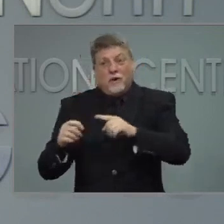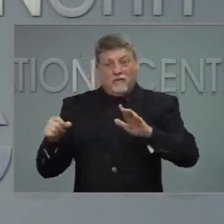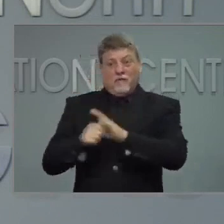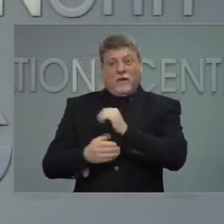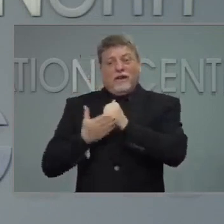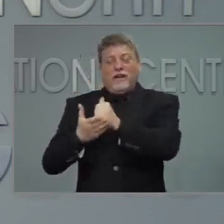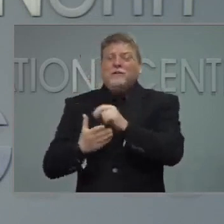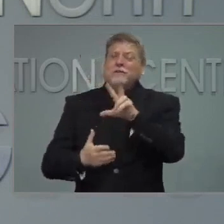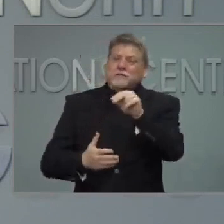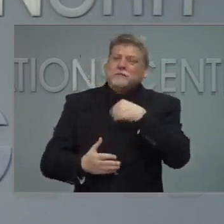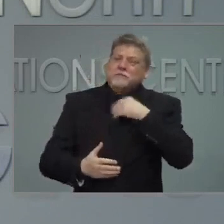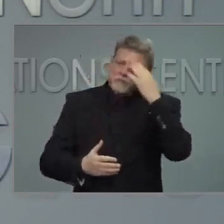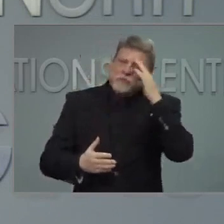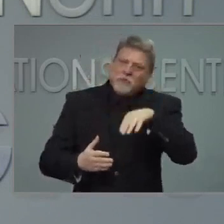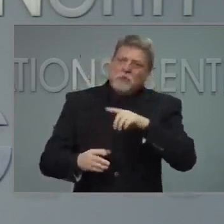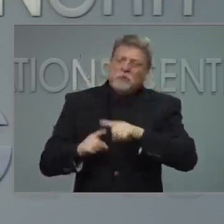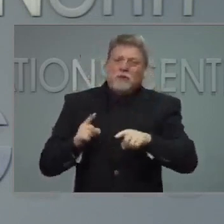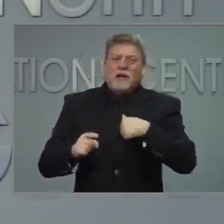Next question, please.